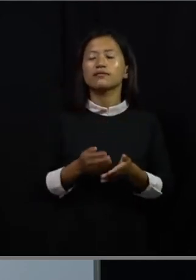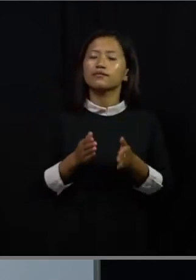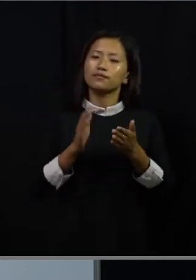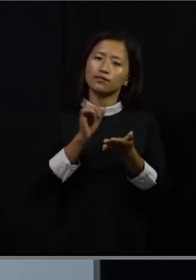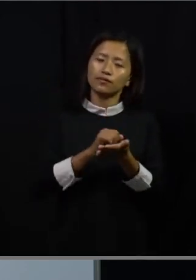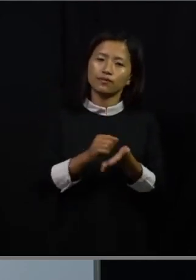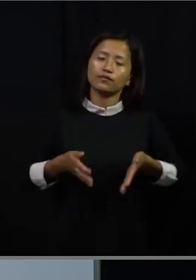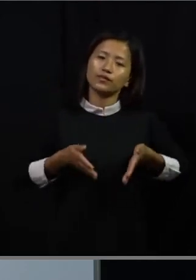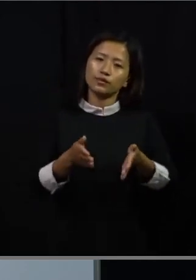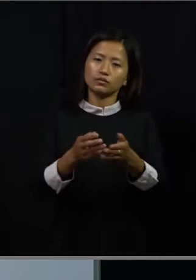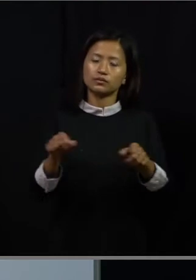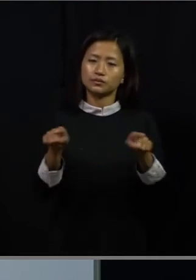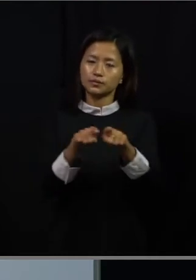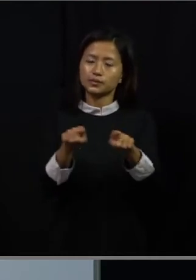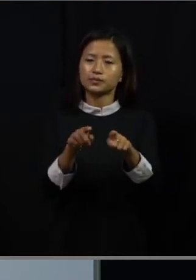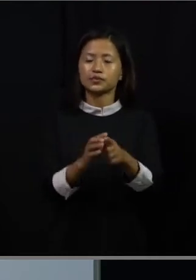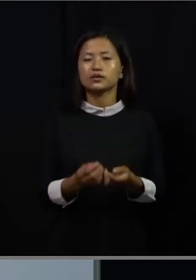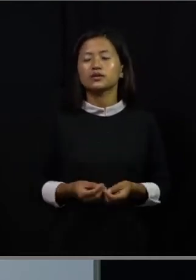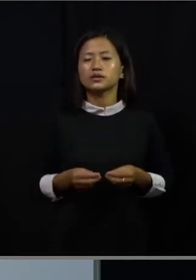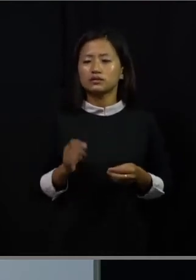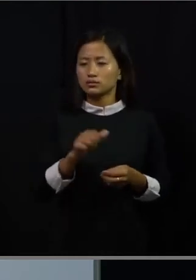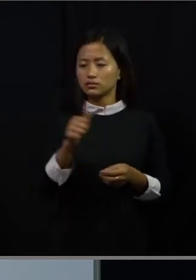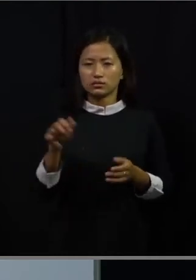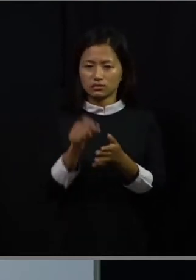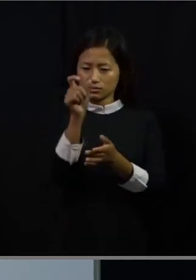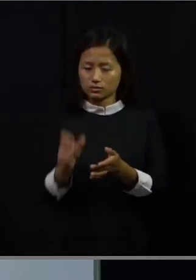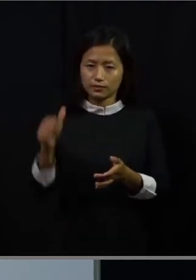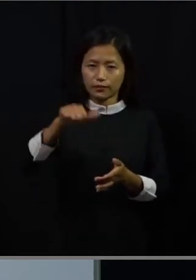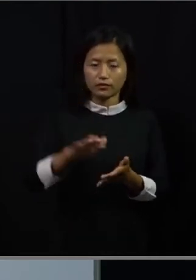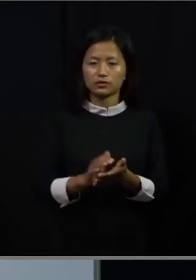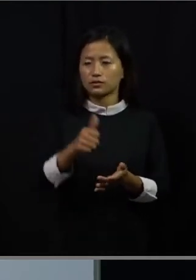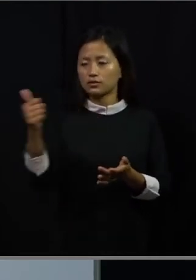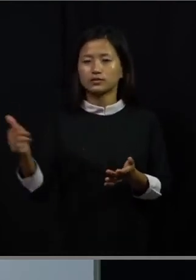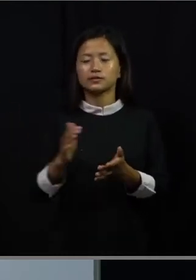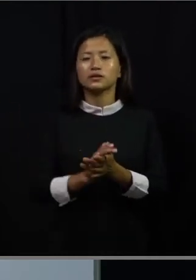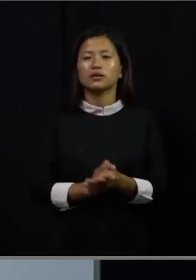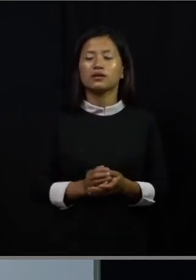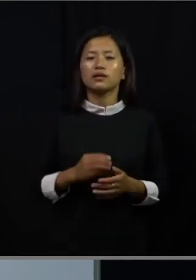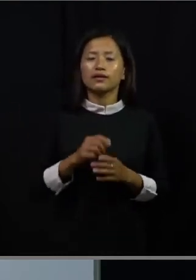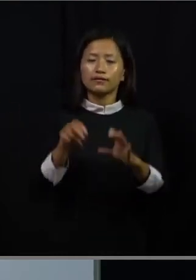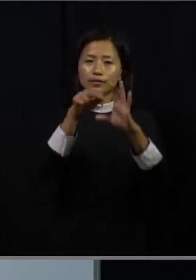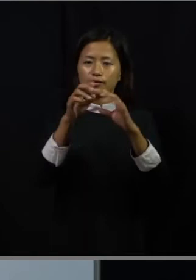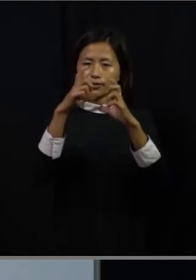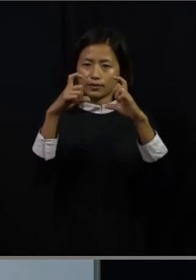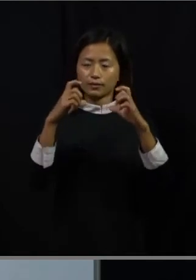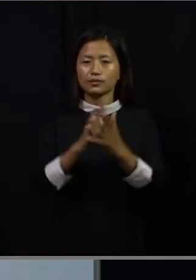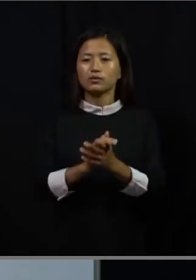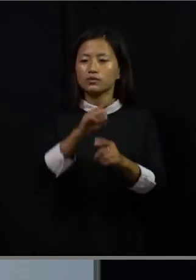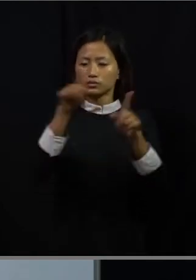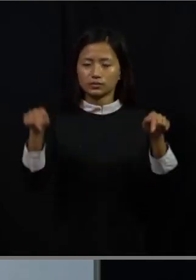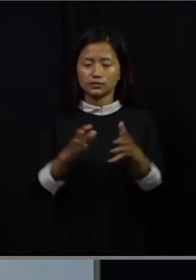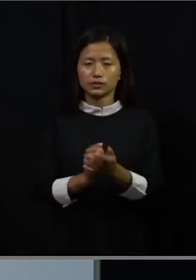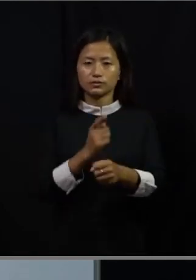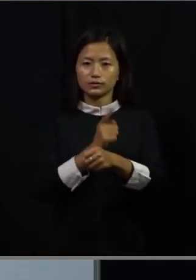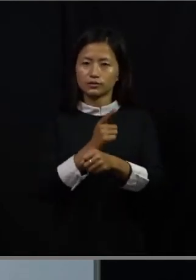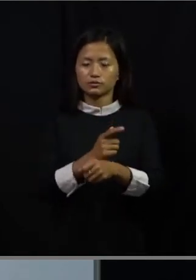we are related to each other, and then we have to depend on each other. Even if the cameras and everything is not there, and if the teachers are not here,